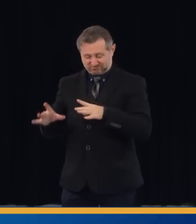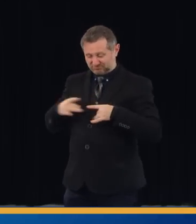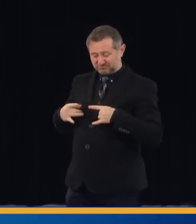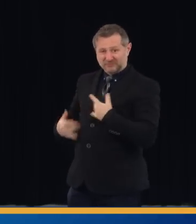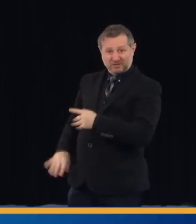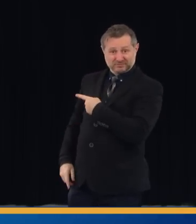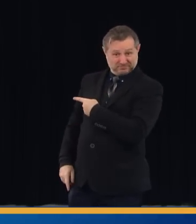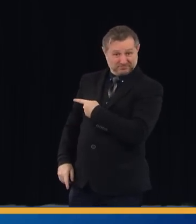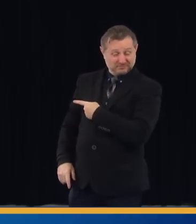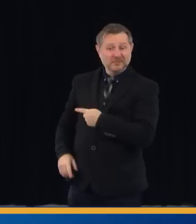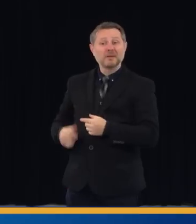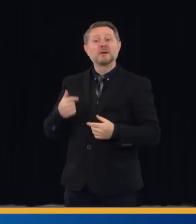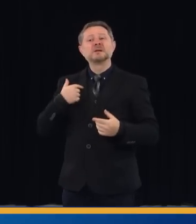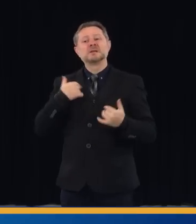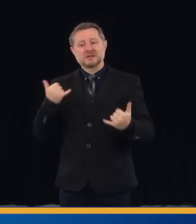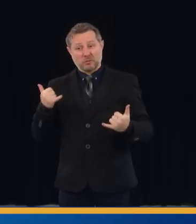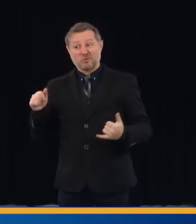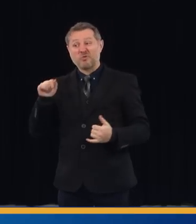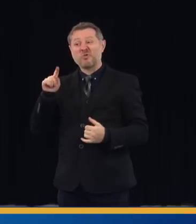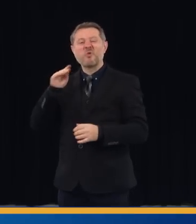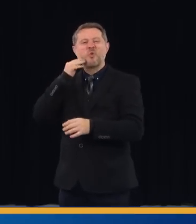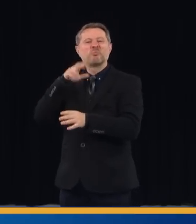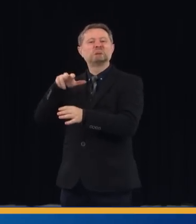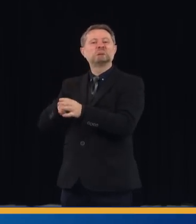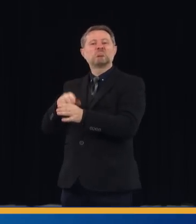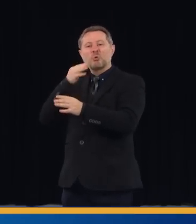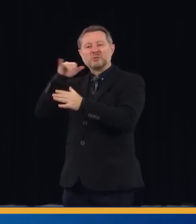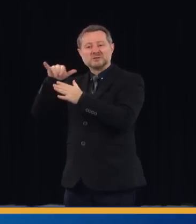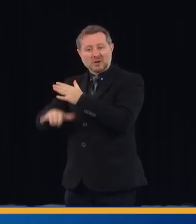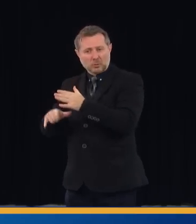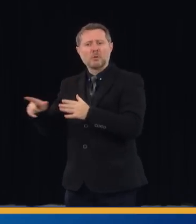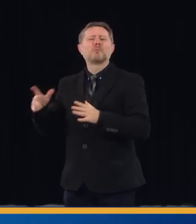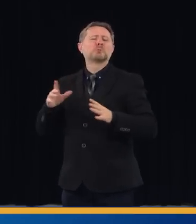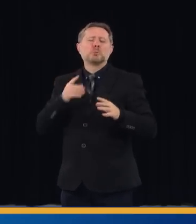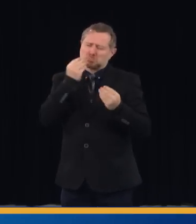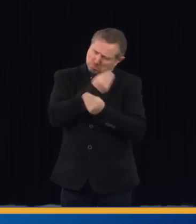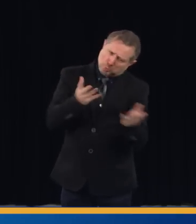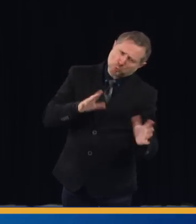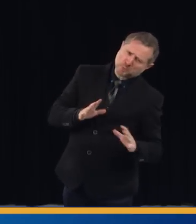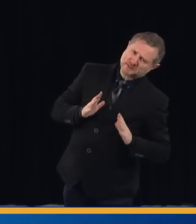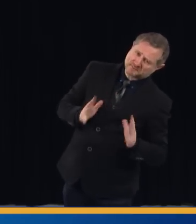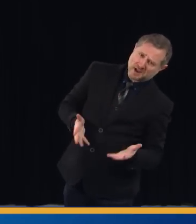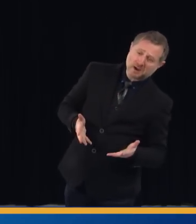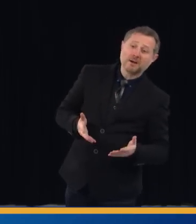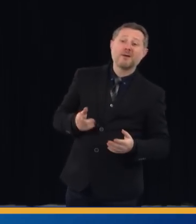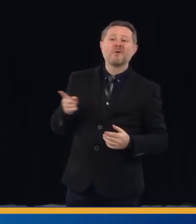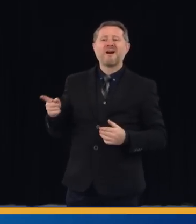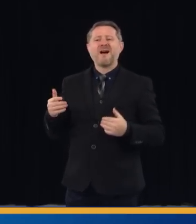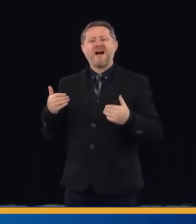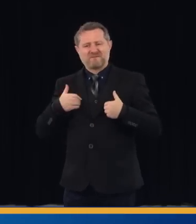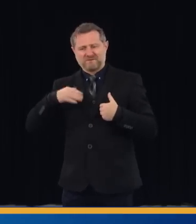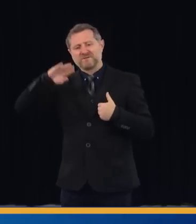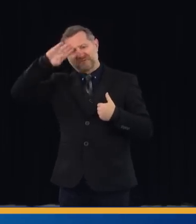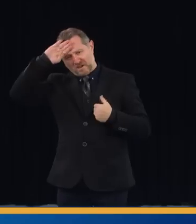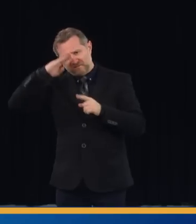He's at home. He's doing fine enough. He has a fever. He has